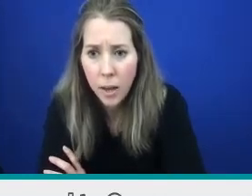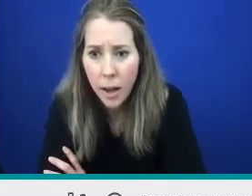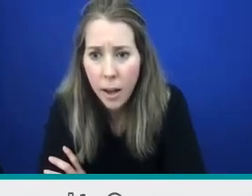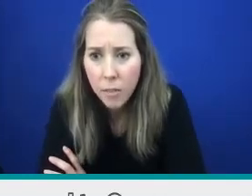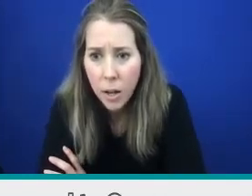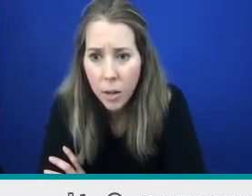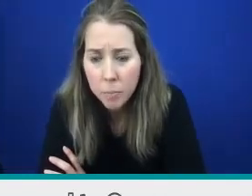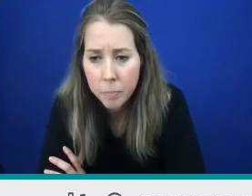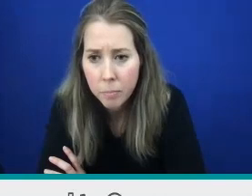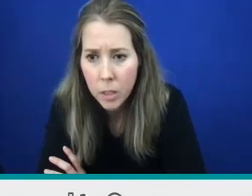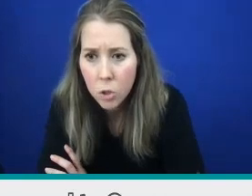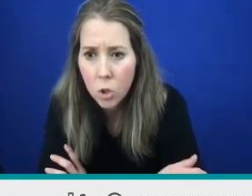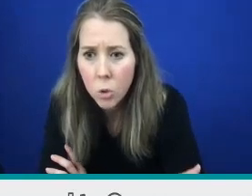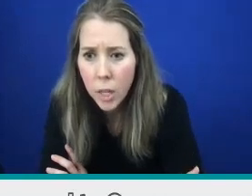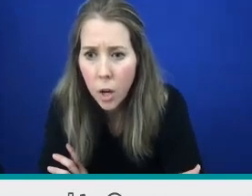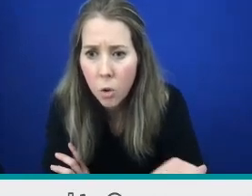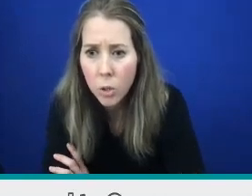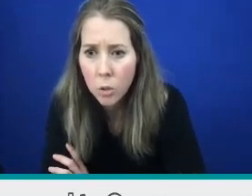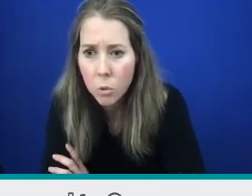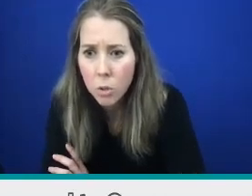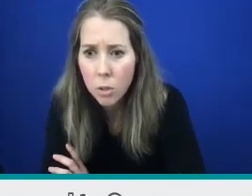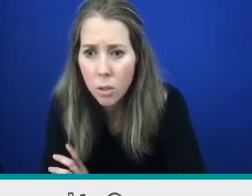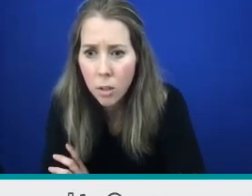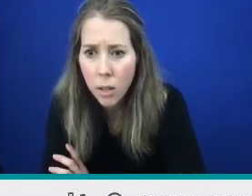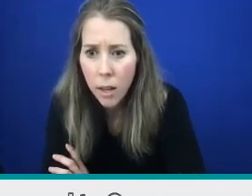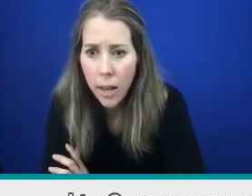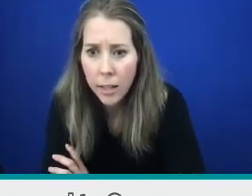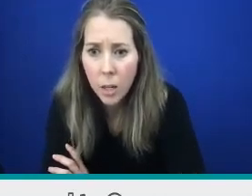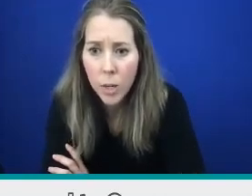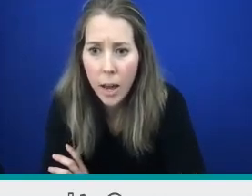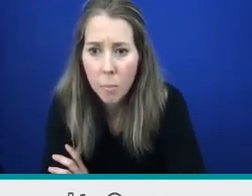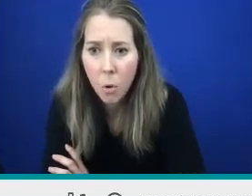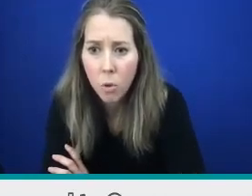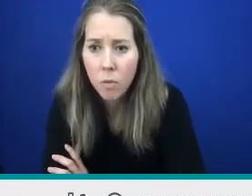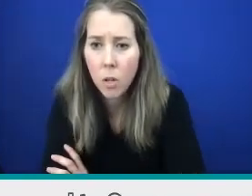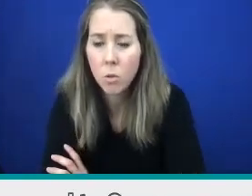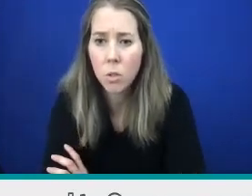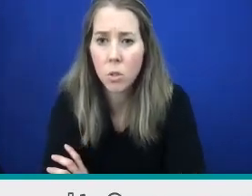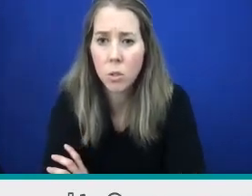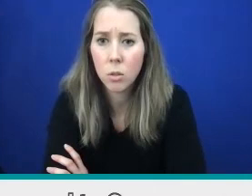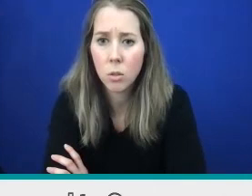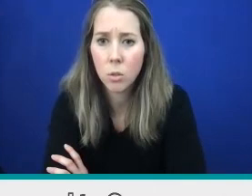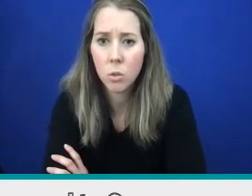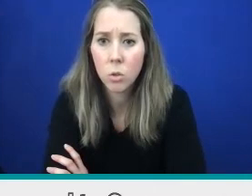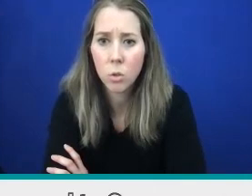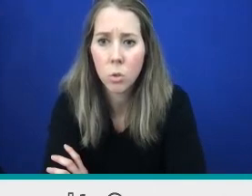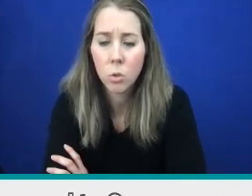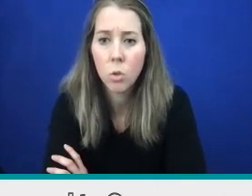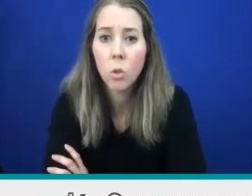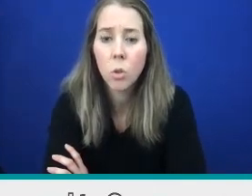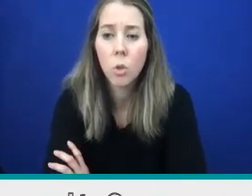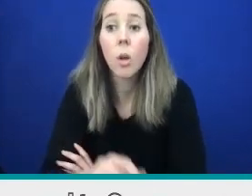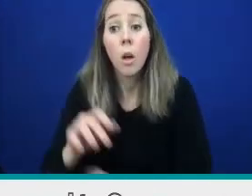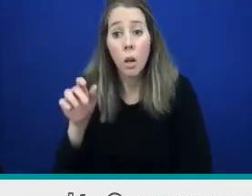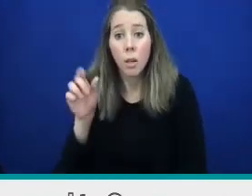now we have studio use. Can we add both of those?